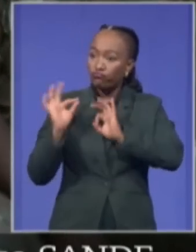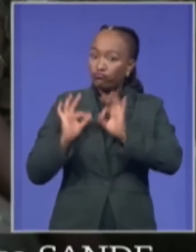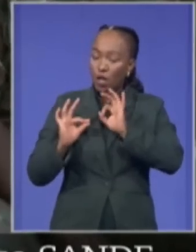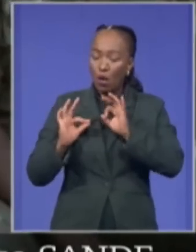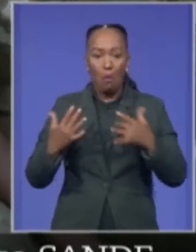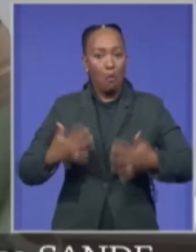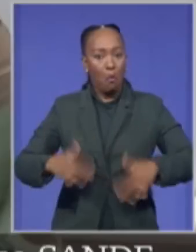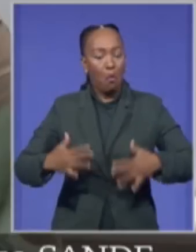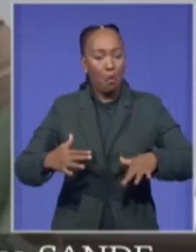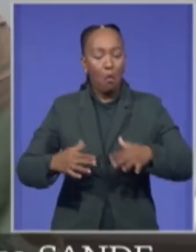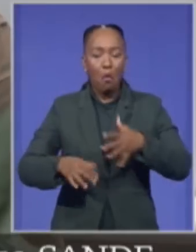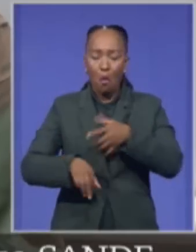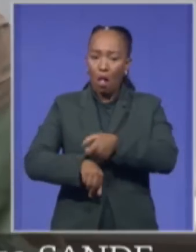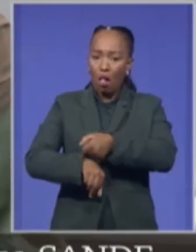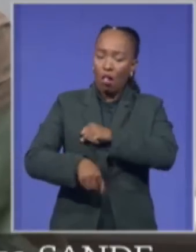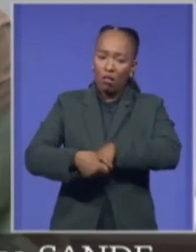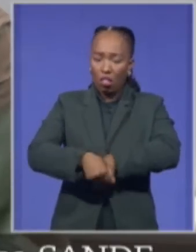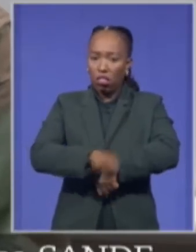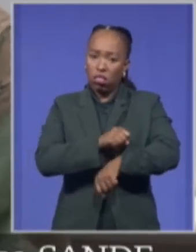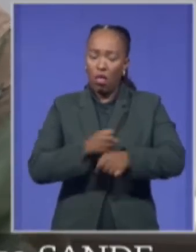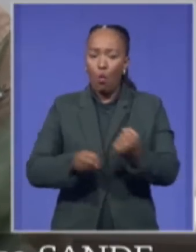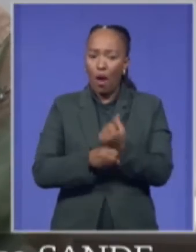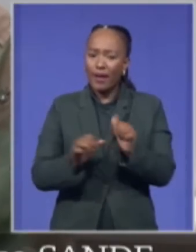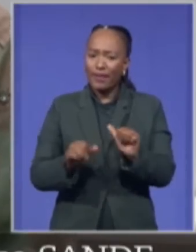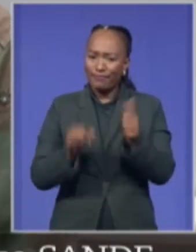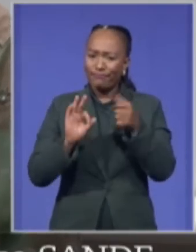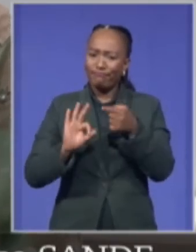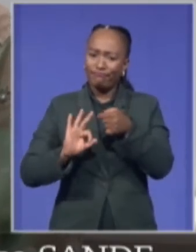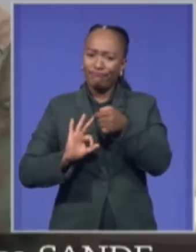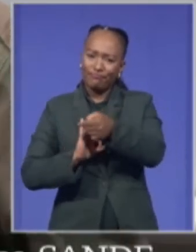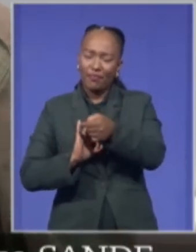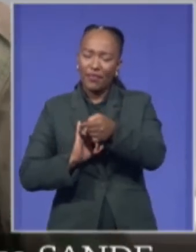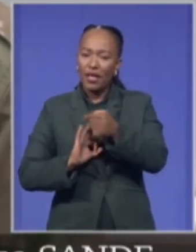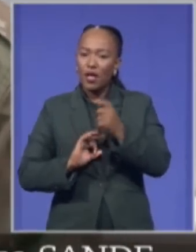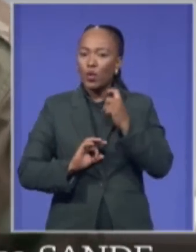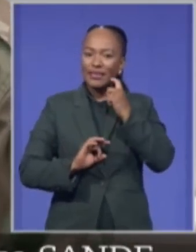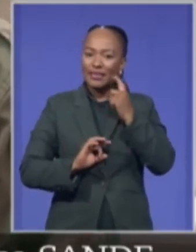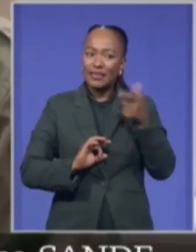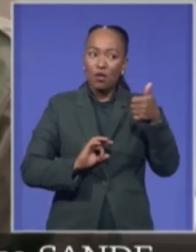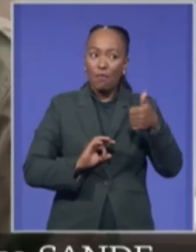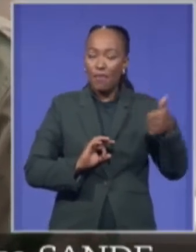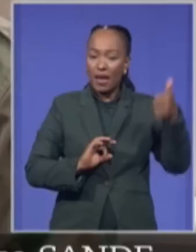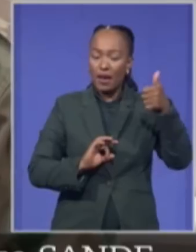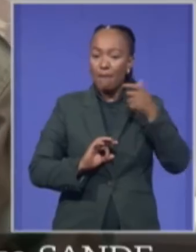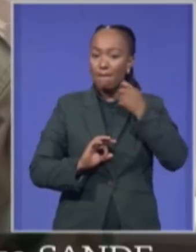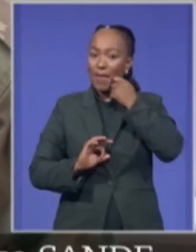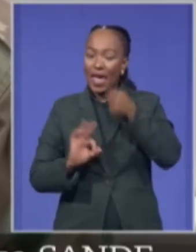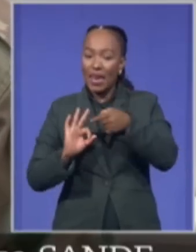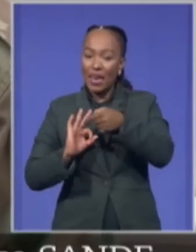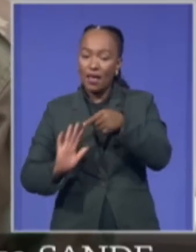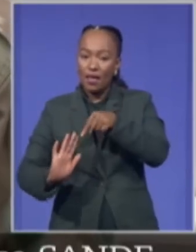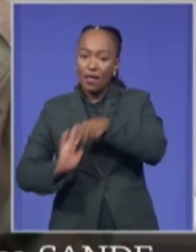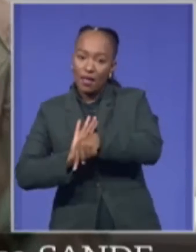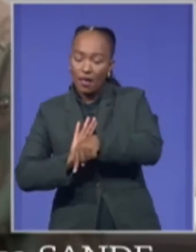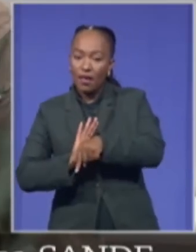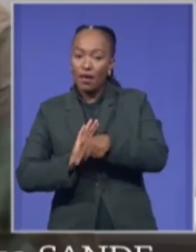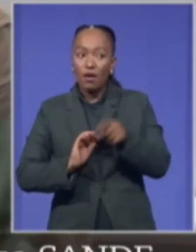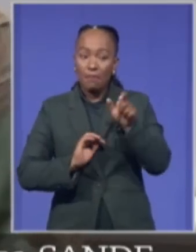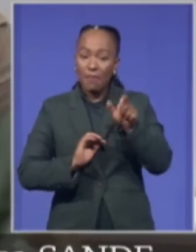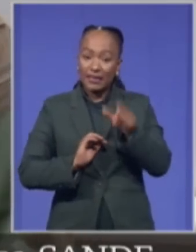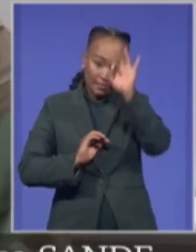Now it is not easy for the commanders to lose their men beside them. It is every commander's wish